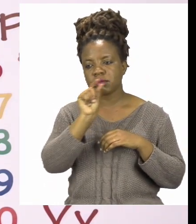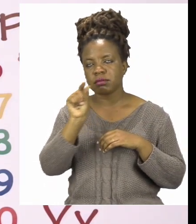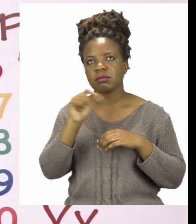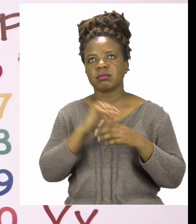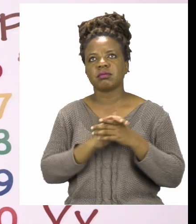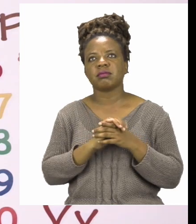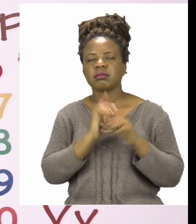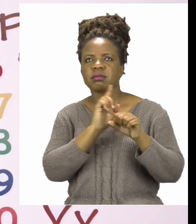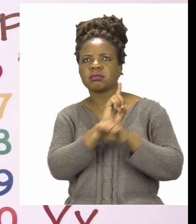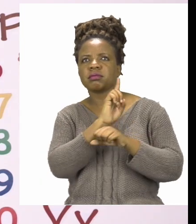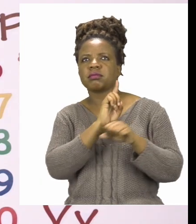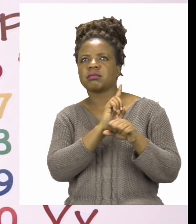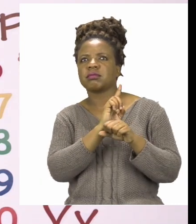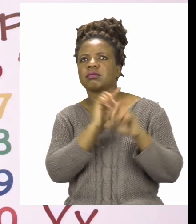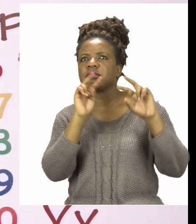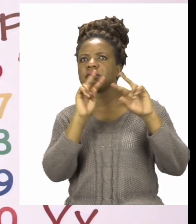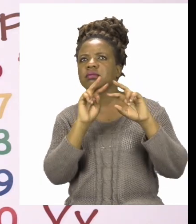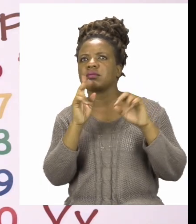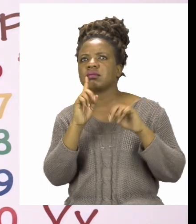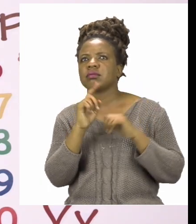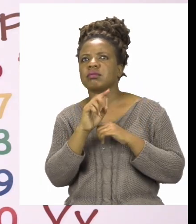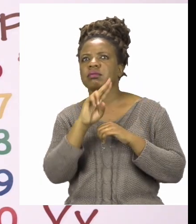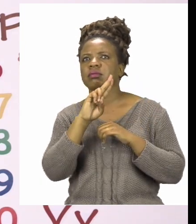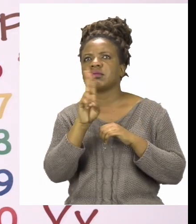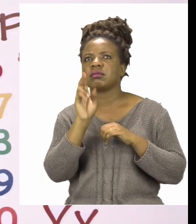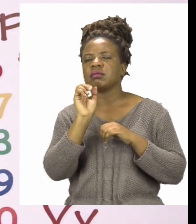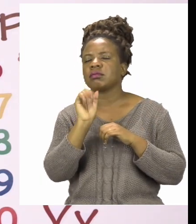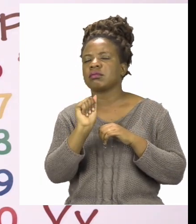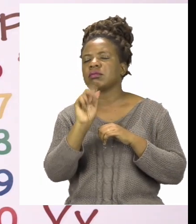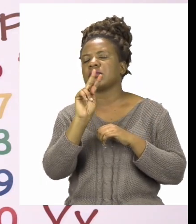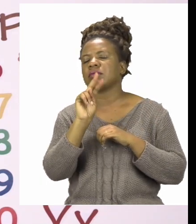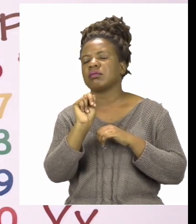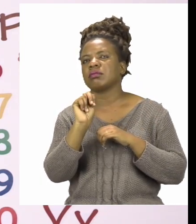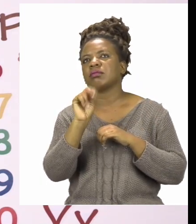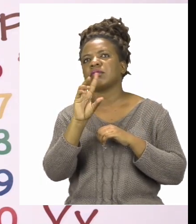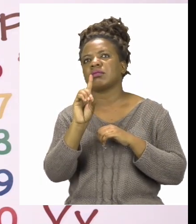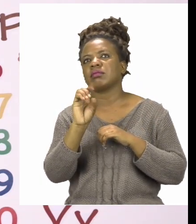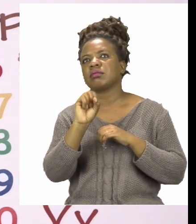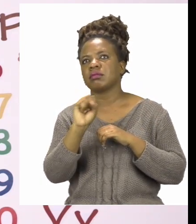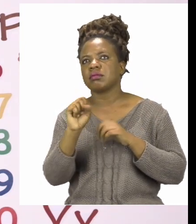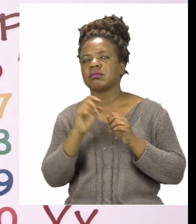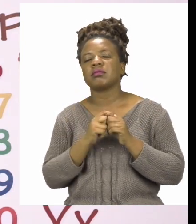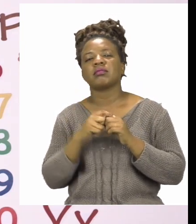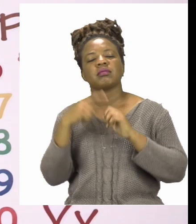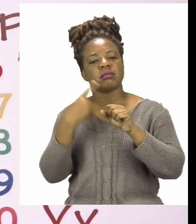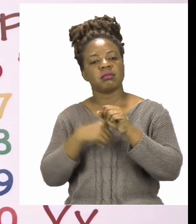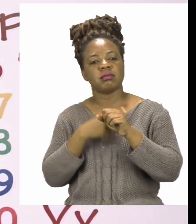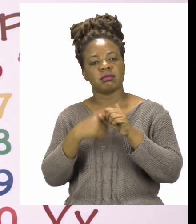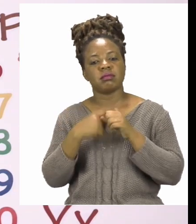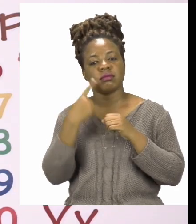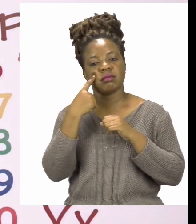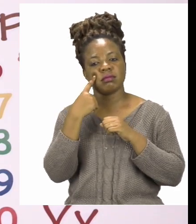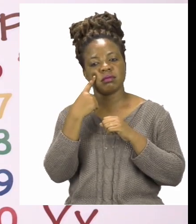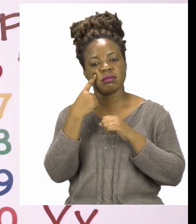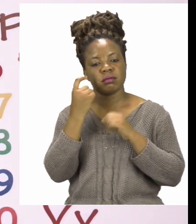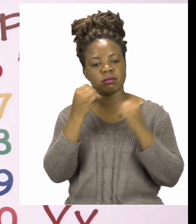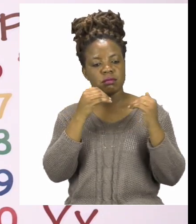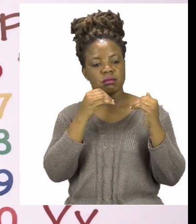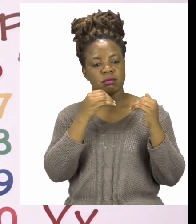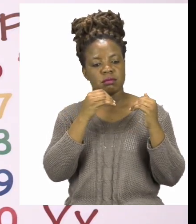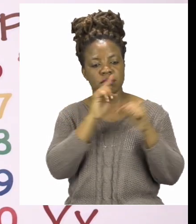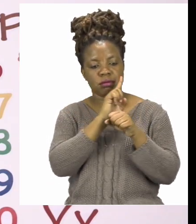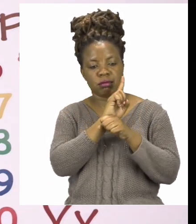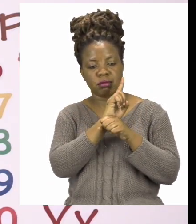is hands. Now, as usual, boys and girls, we start with the first letter, and it's either we go